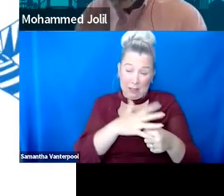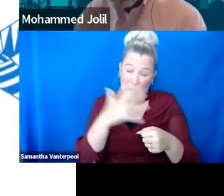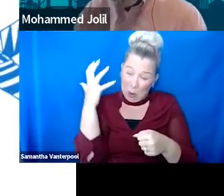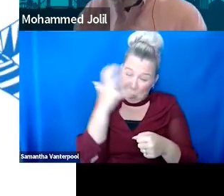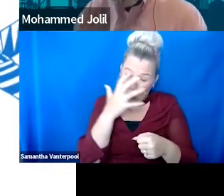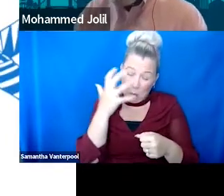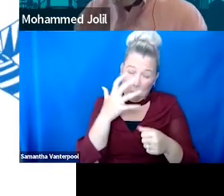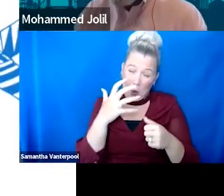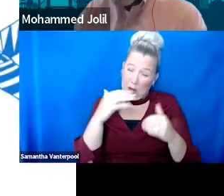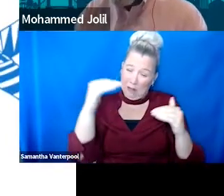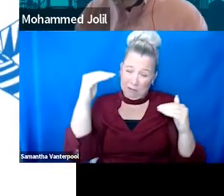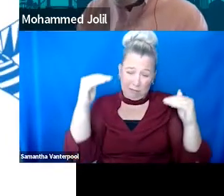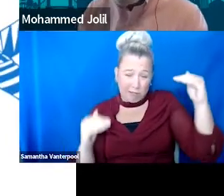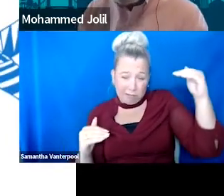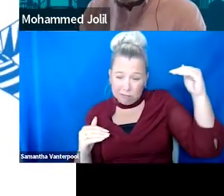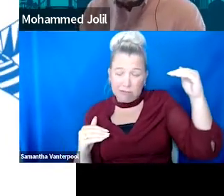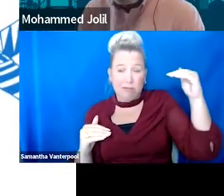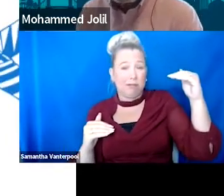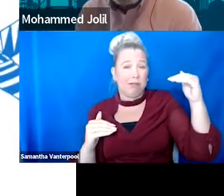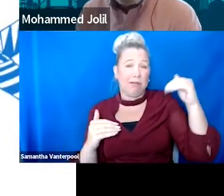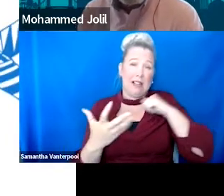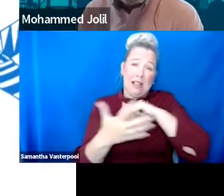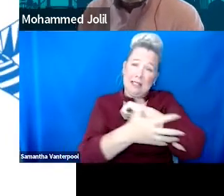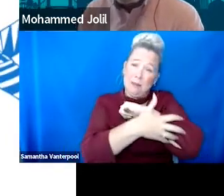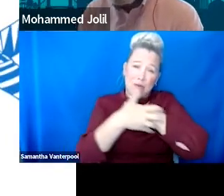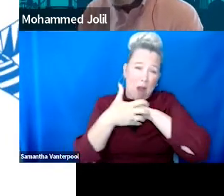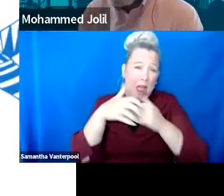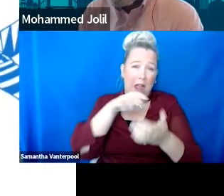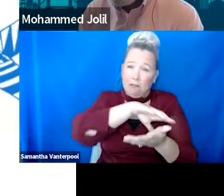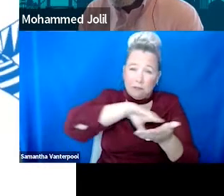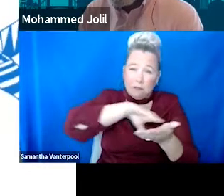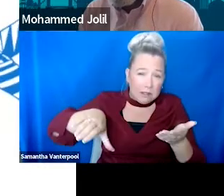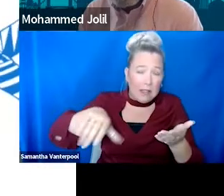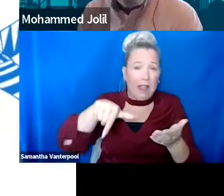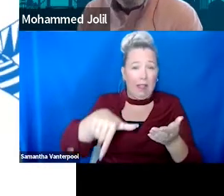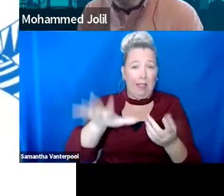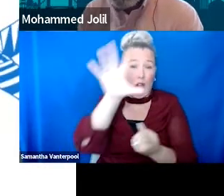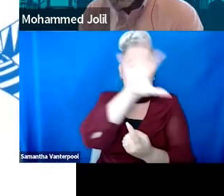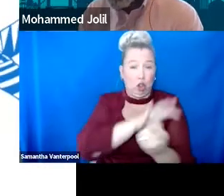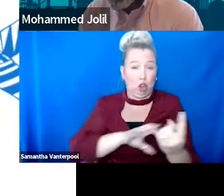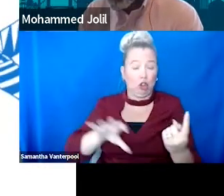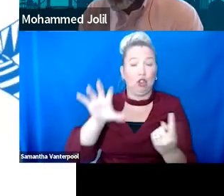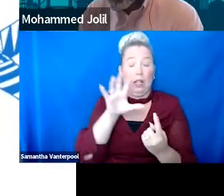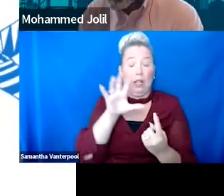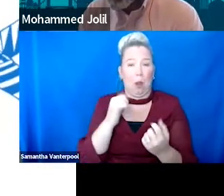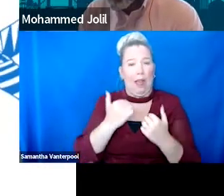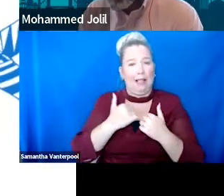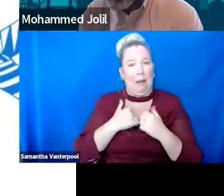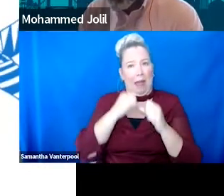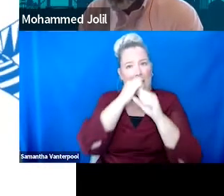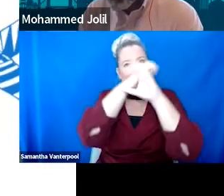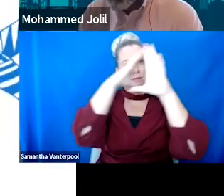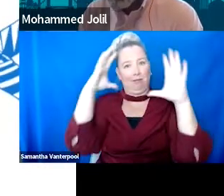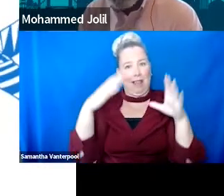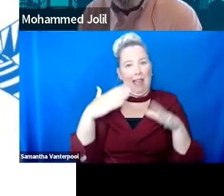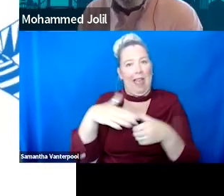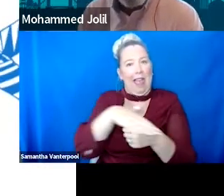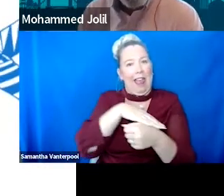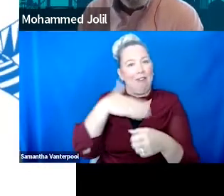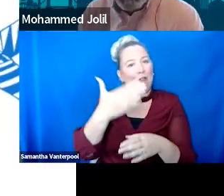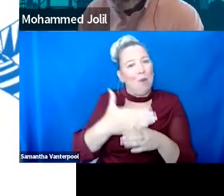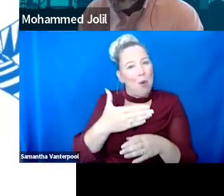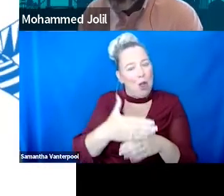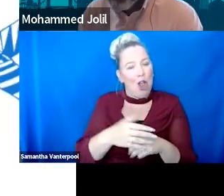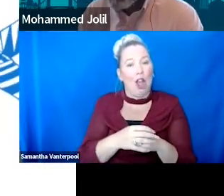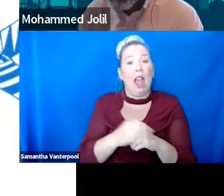country. So that's the kind of place that I work in. I'm responsible